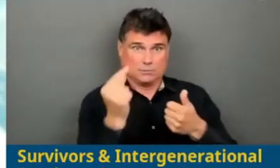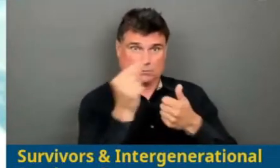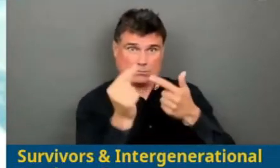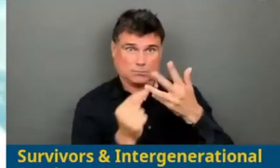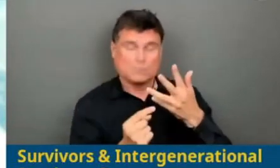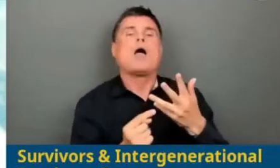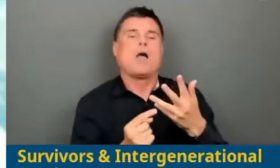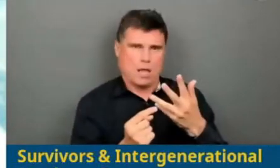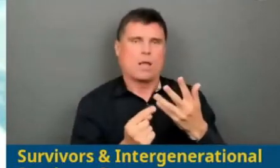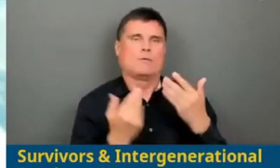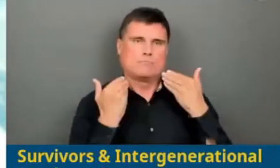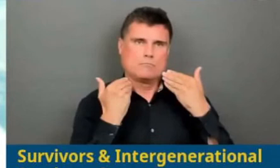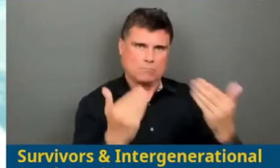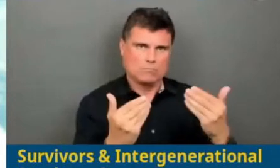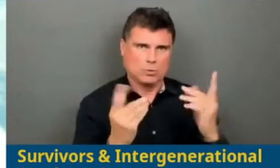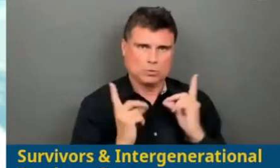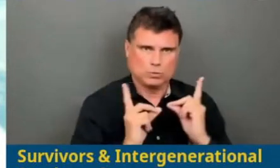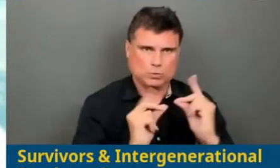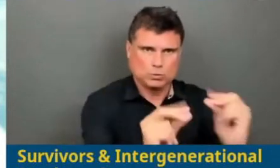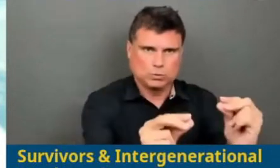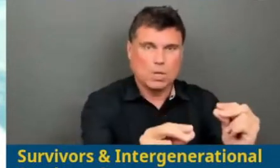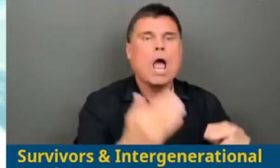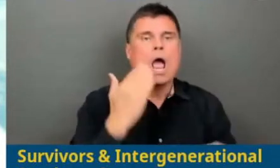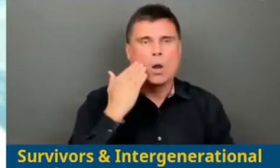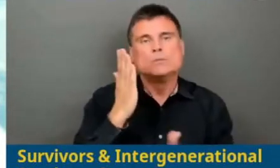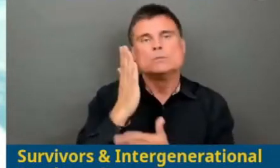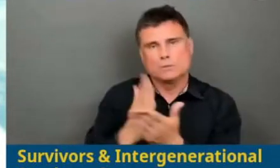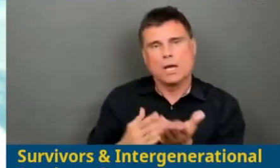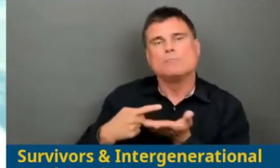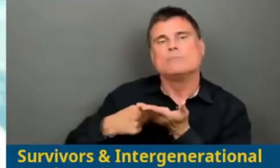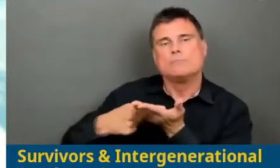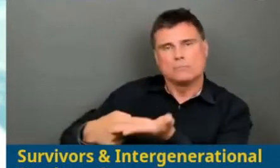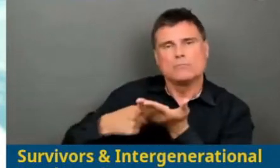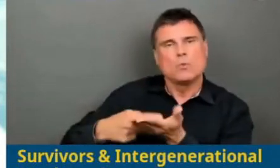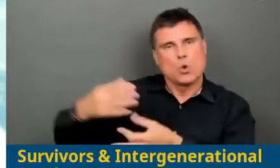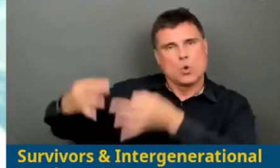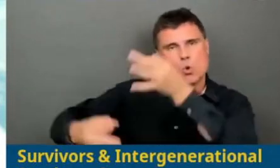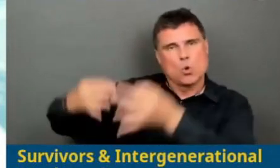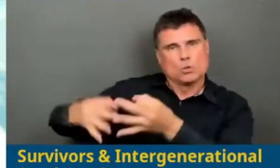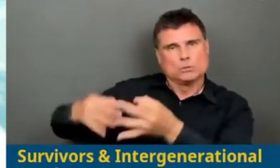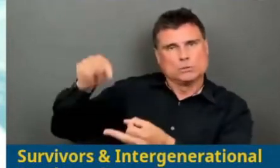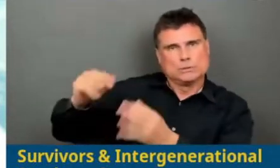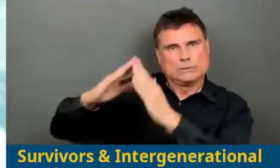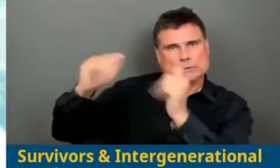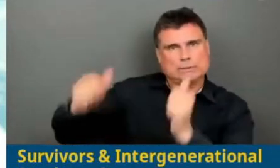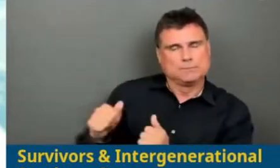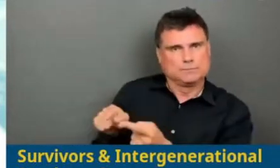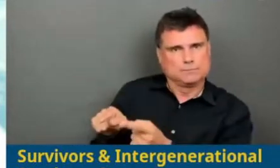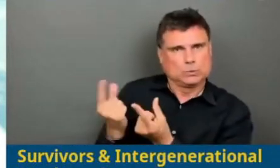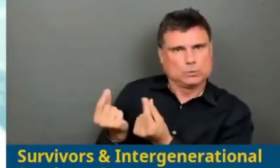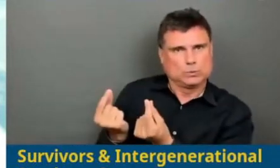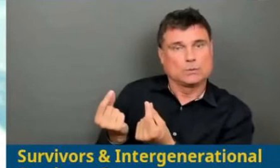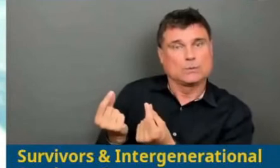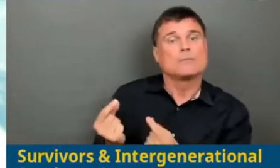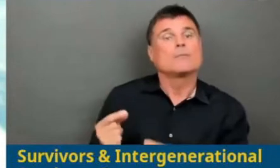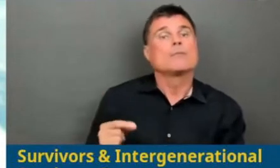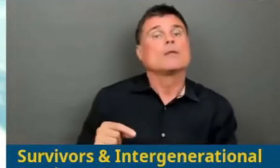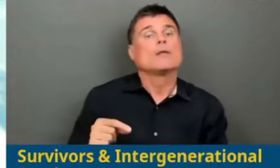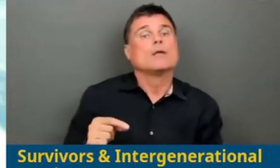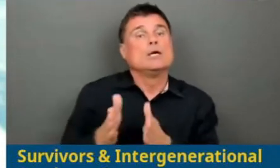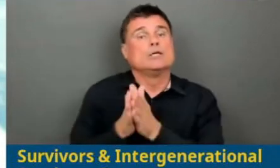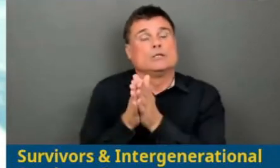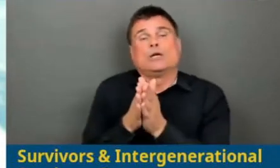on those justice issues with the Attorney General, with Minister Lametti at the federal level as well, and we stand ready to engage in